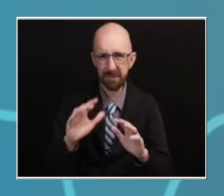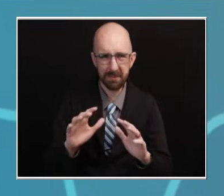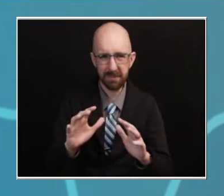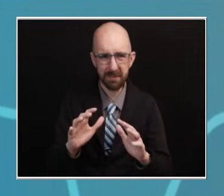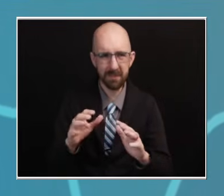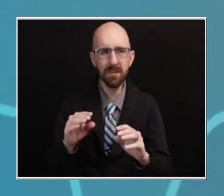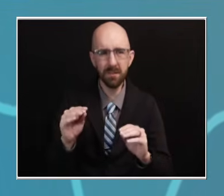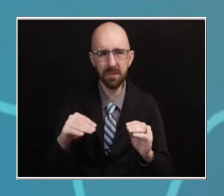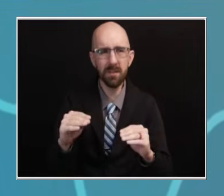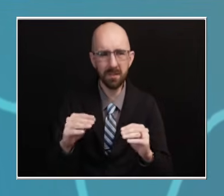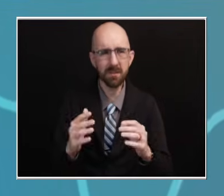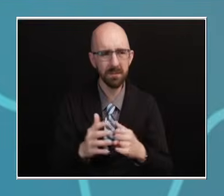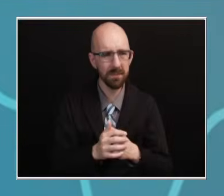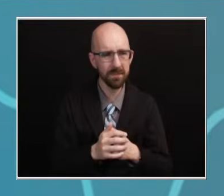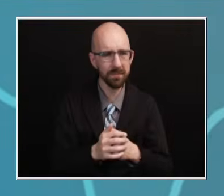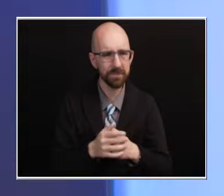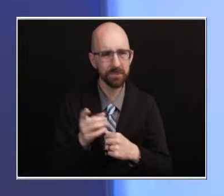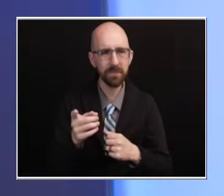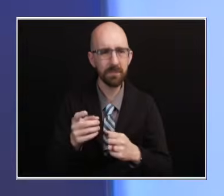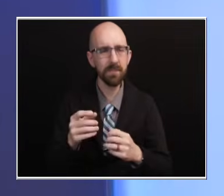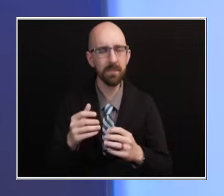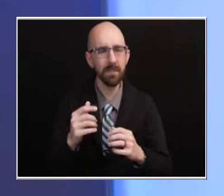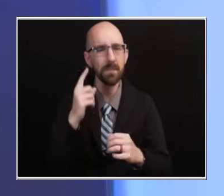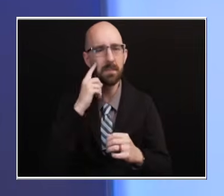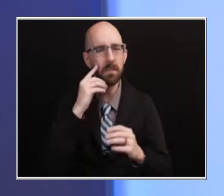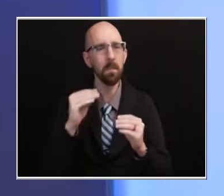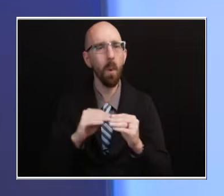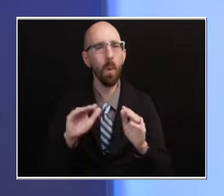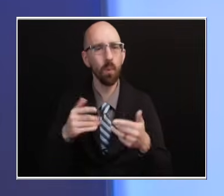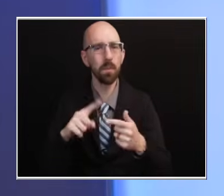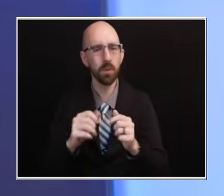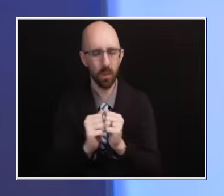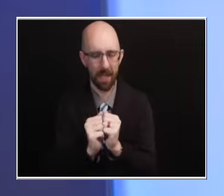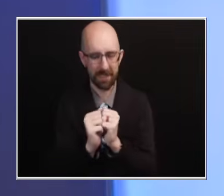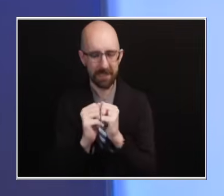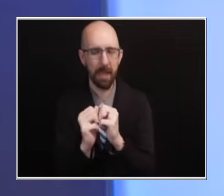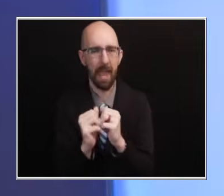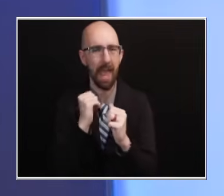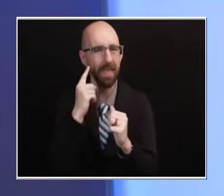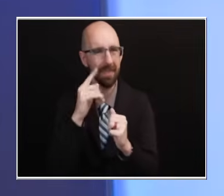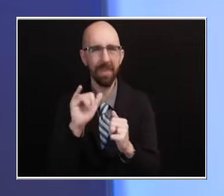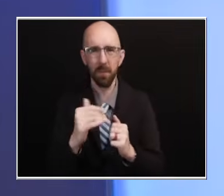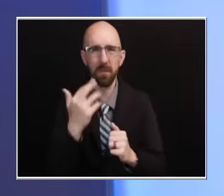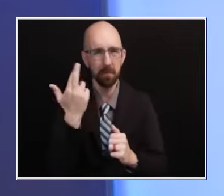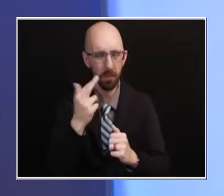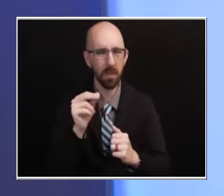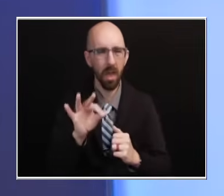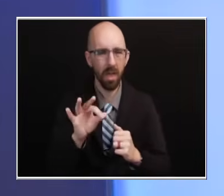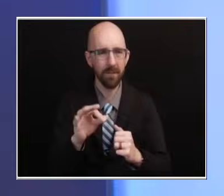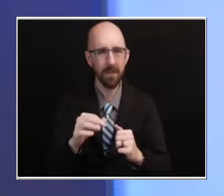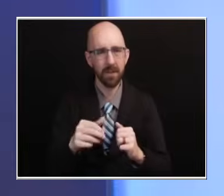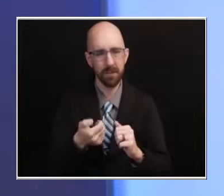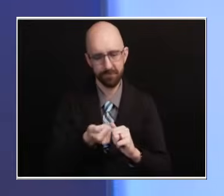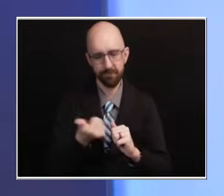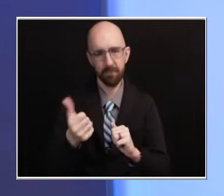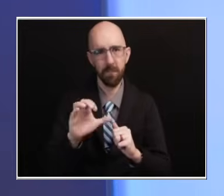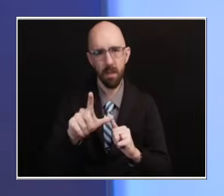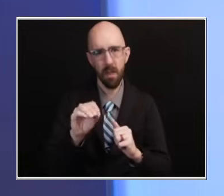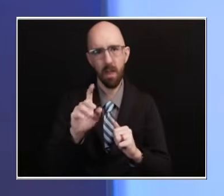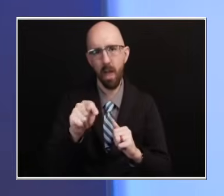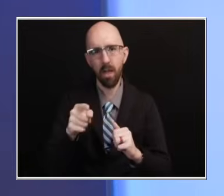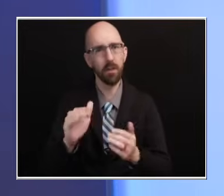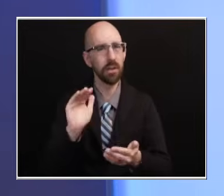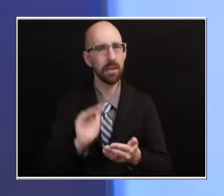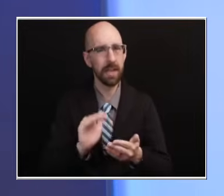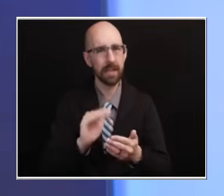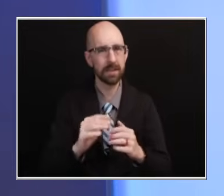get that? With the clot evacuated, the brain has more room to expand. So I think that was the purpose of evacuating the clot, is so that there's less external